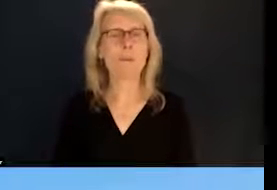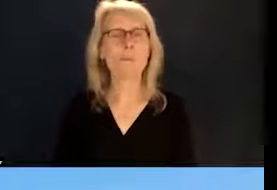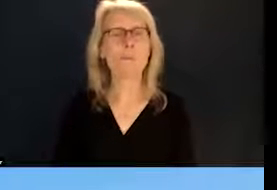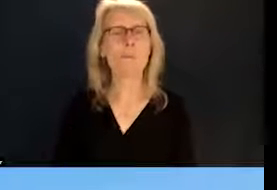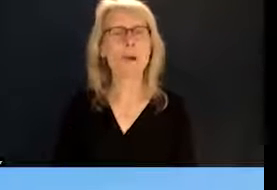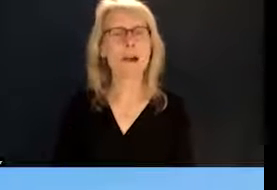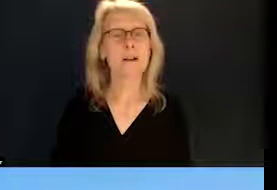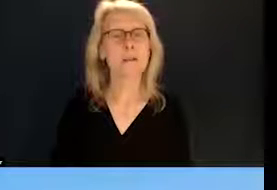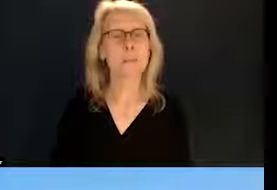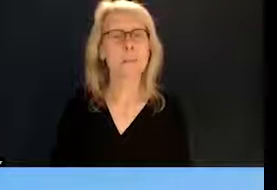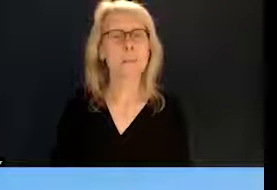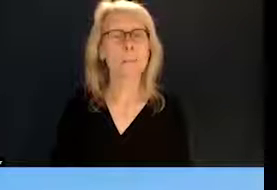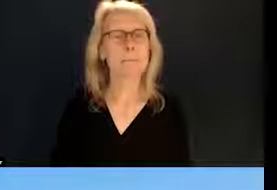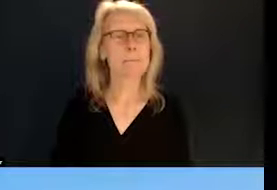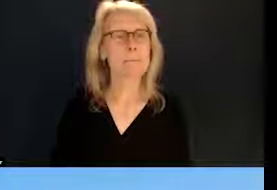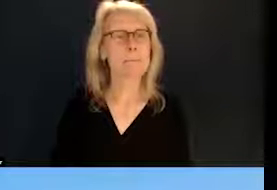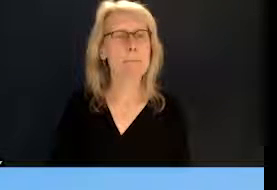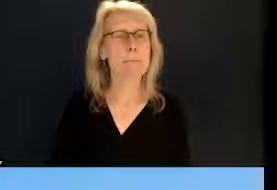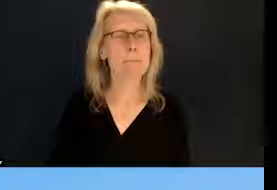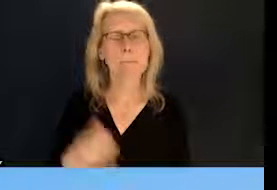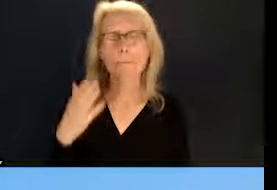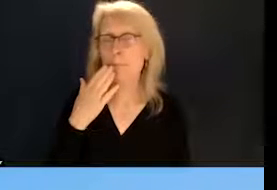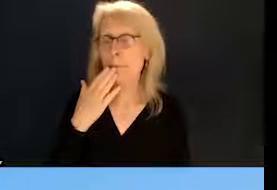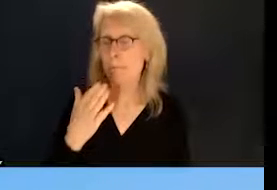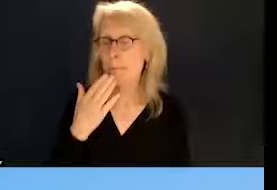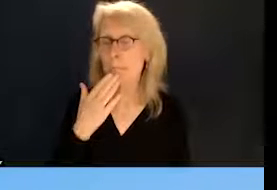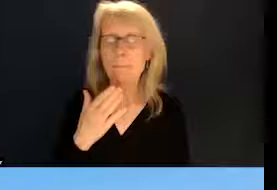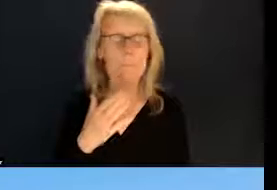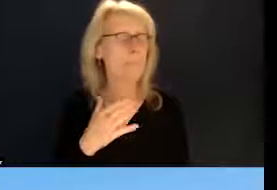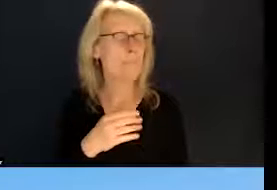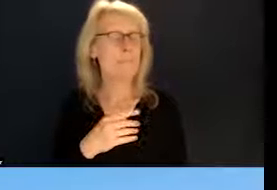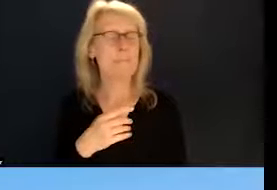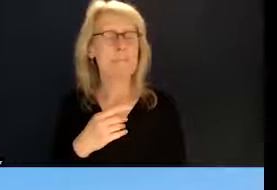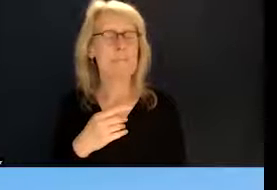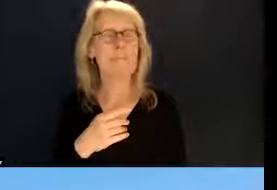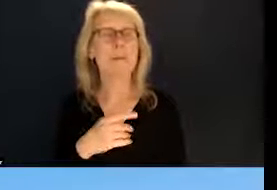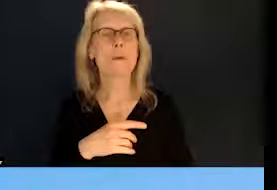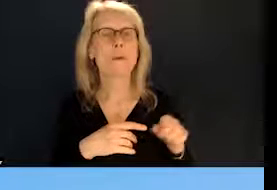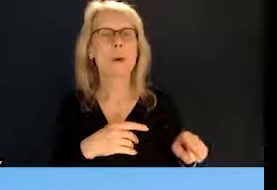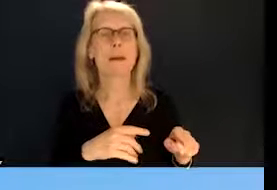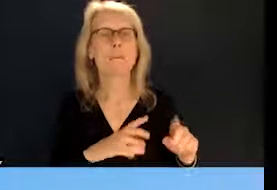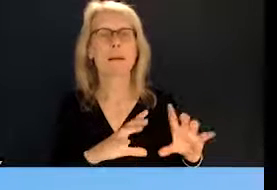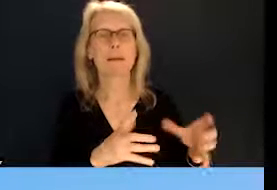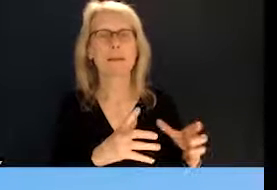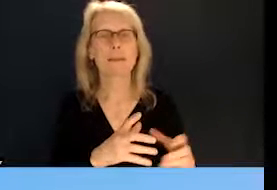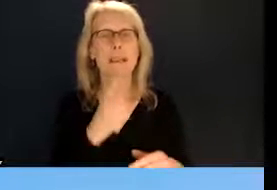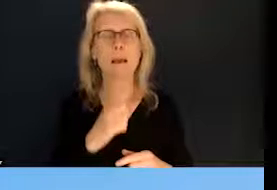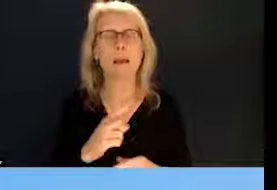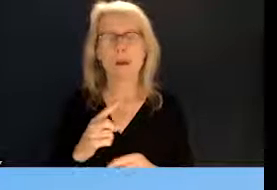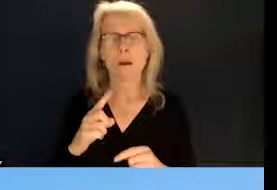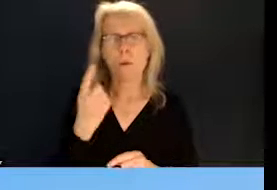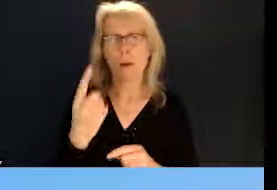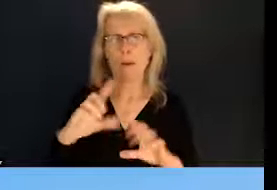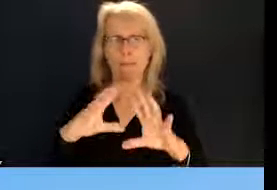Thank you. So, first question comes from my classmate Sevdi. She says, it seems that while One Health and